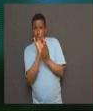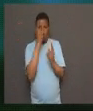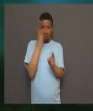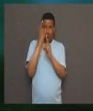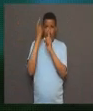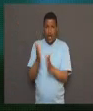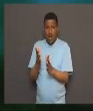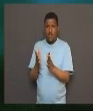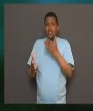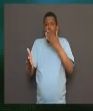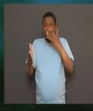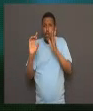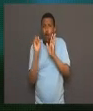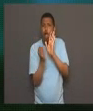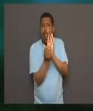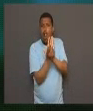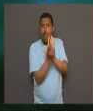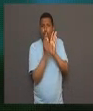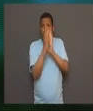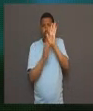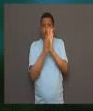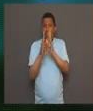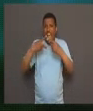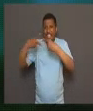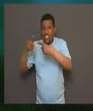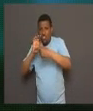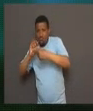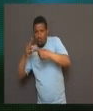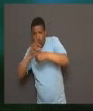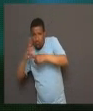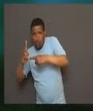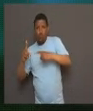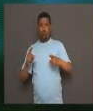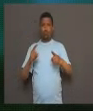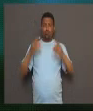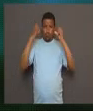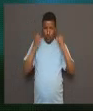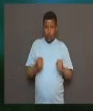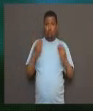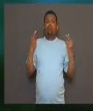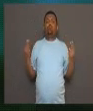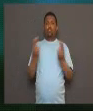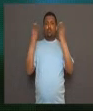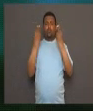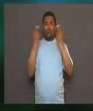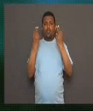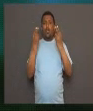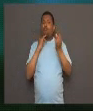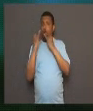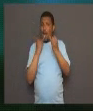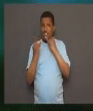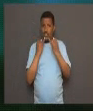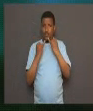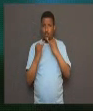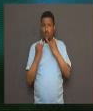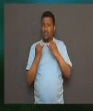proper symbols and direction in order to be able to use the